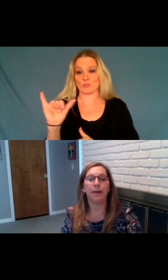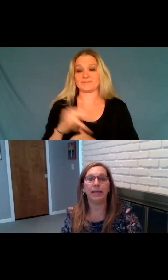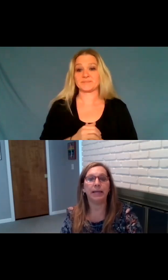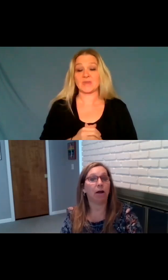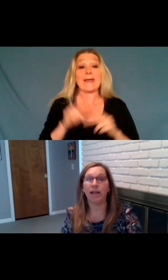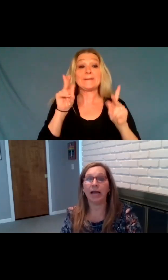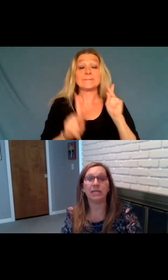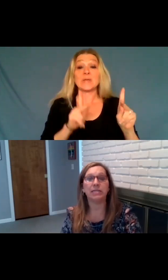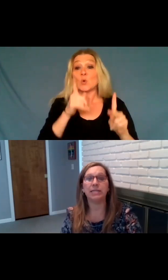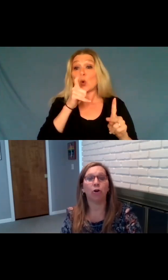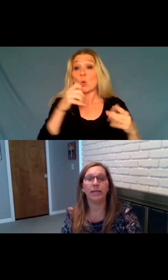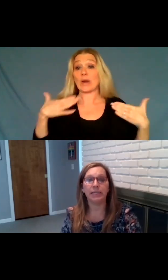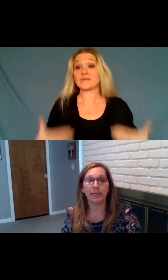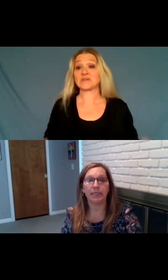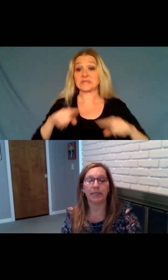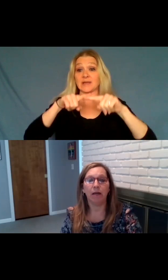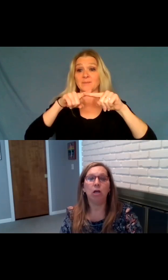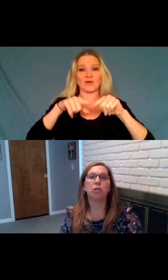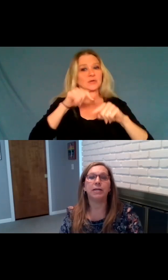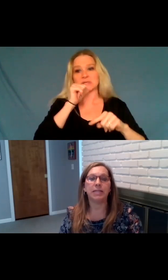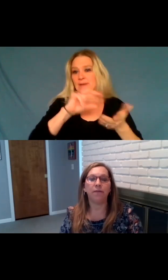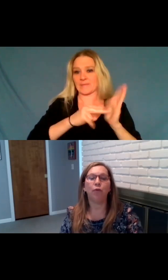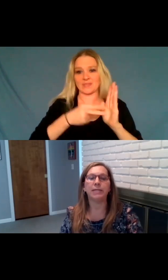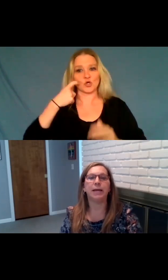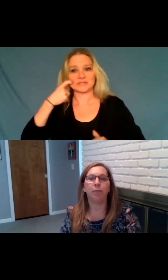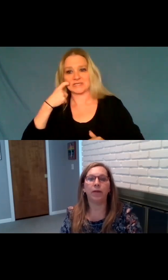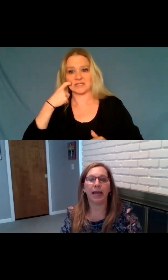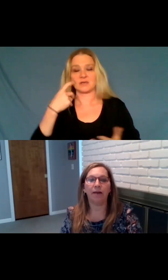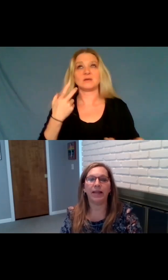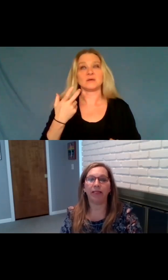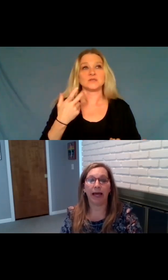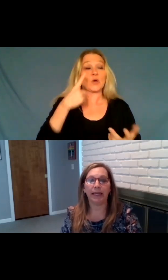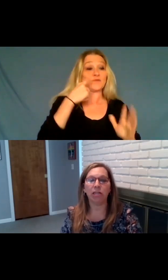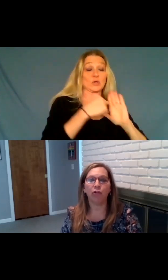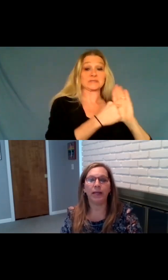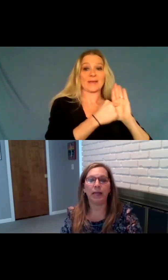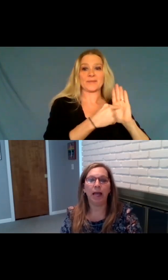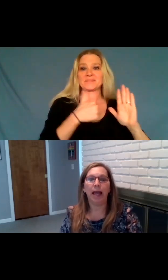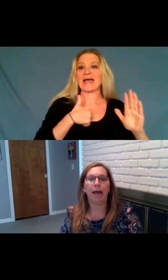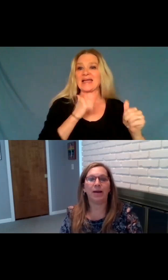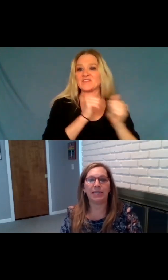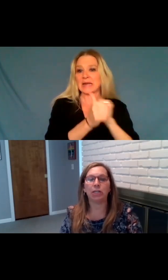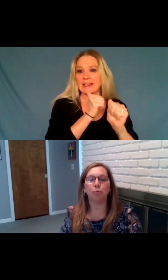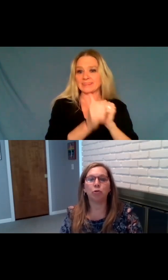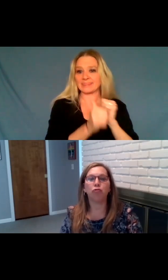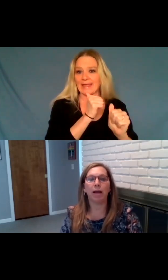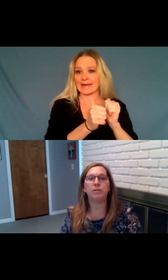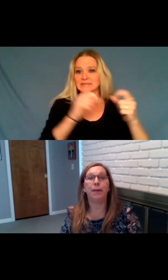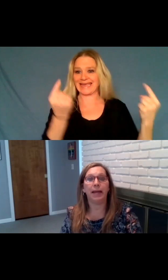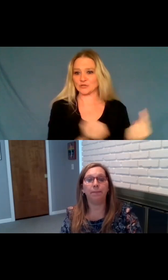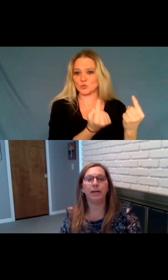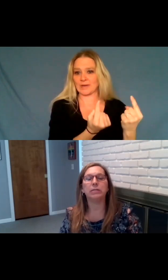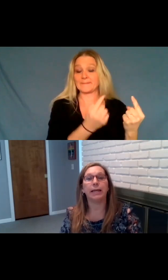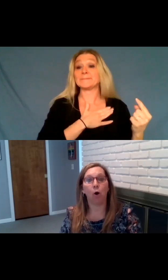physically dependent are not necessarily addicted. So let's say, for example, that I have an athletic injury and my doctor